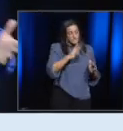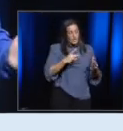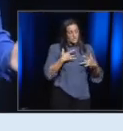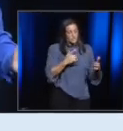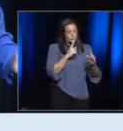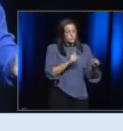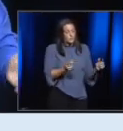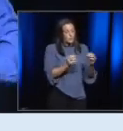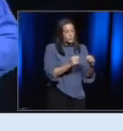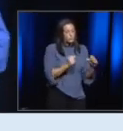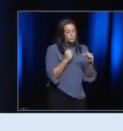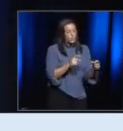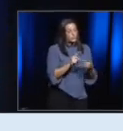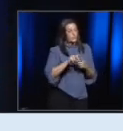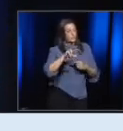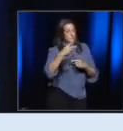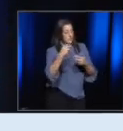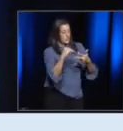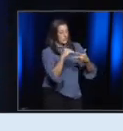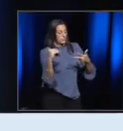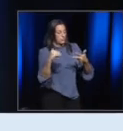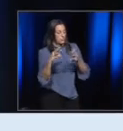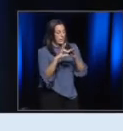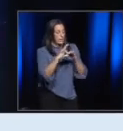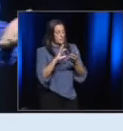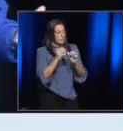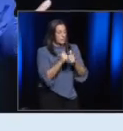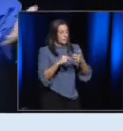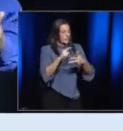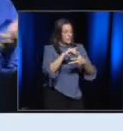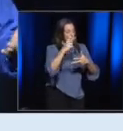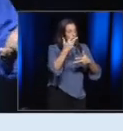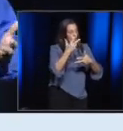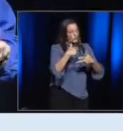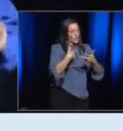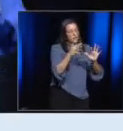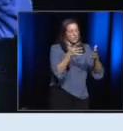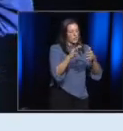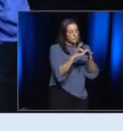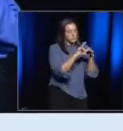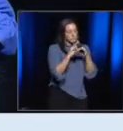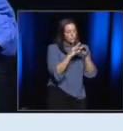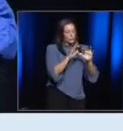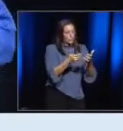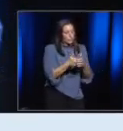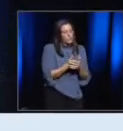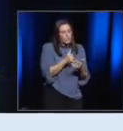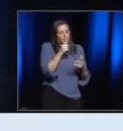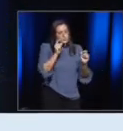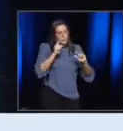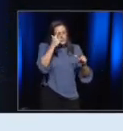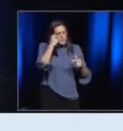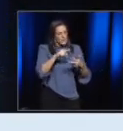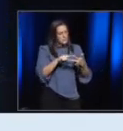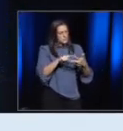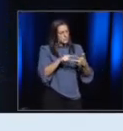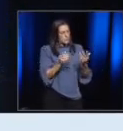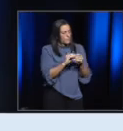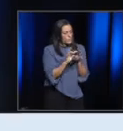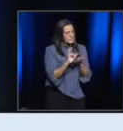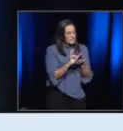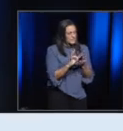their second-order allies than their third-order allies. Okay, that's not surprising, you think, except this response